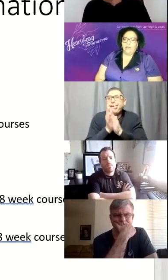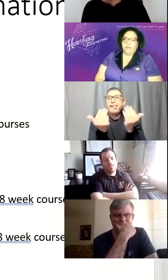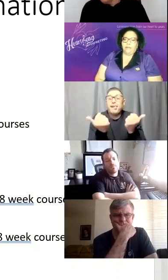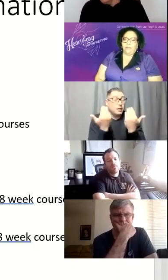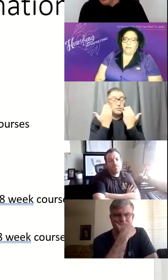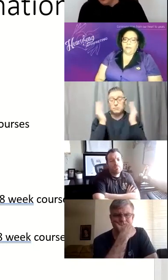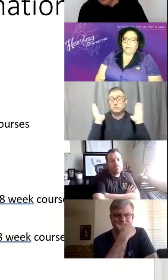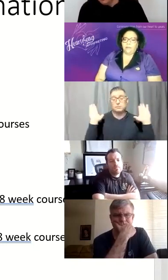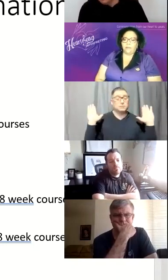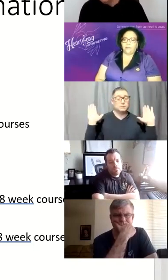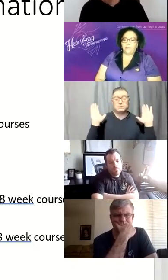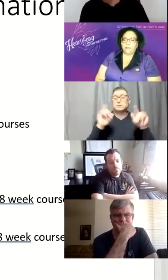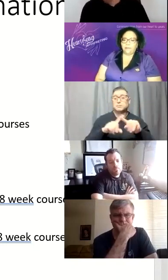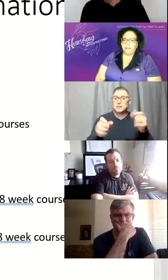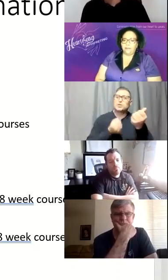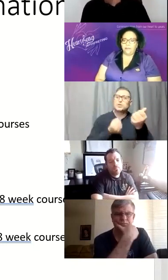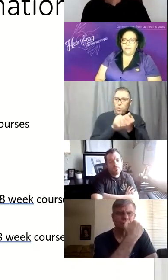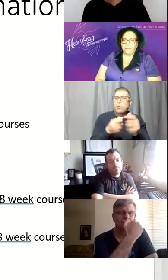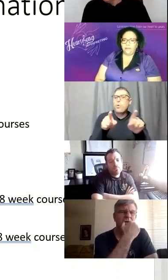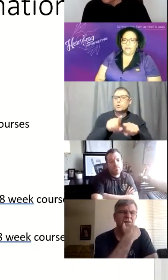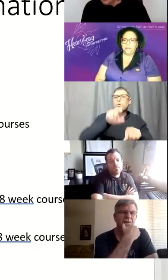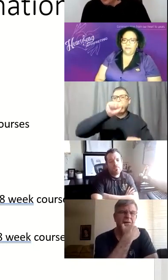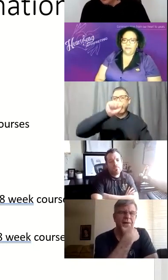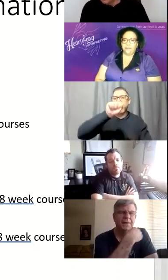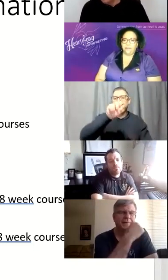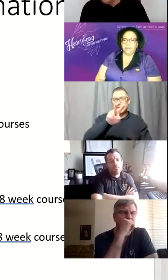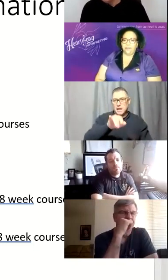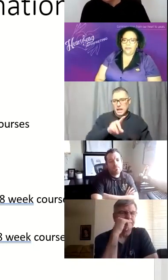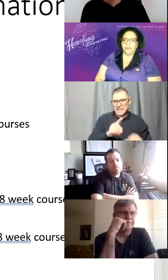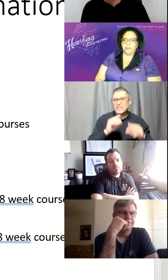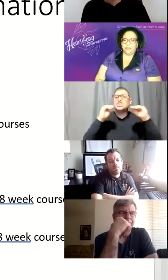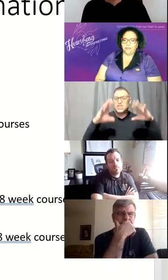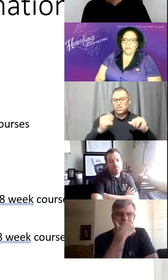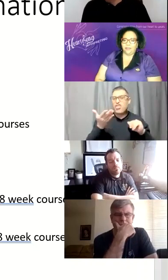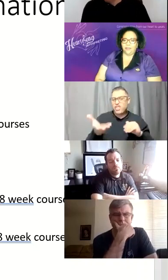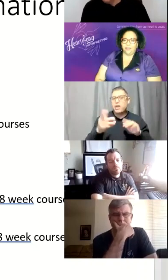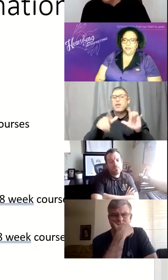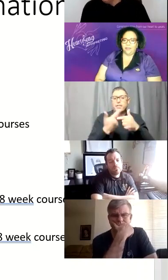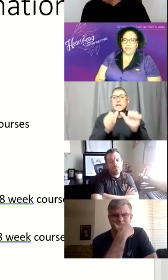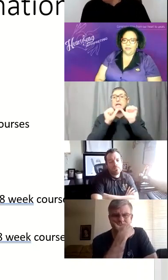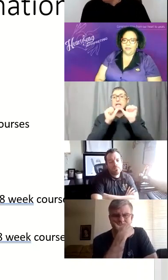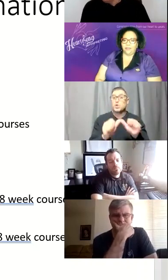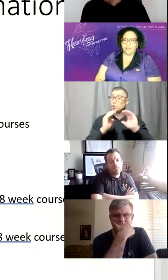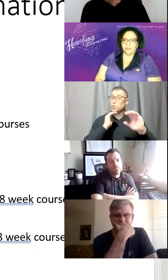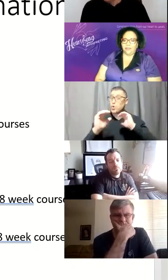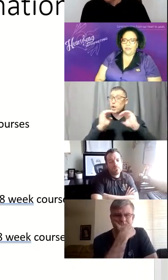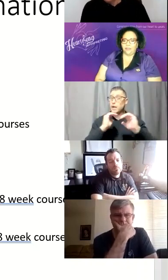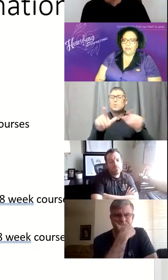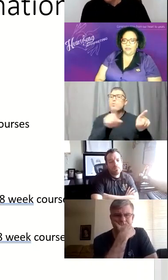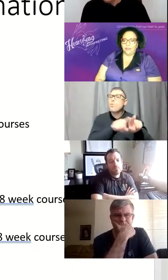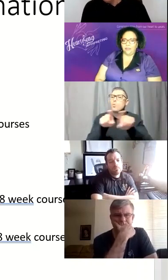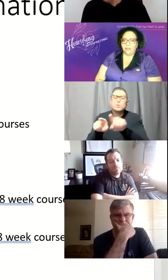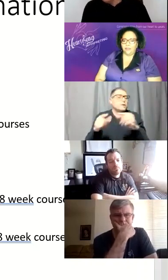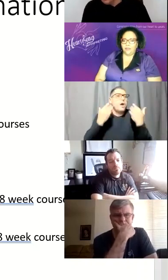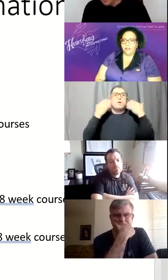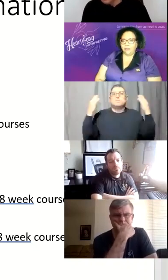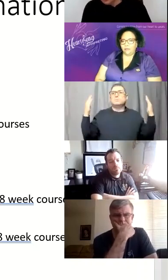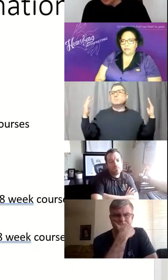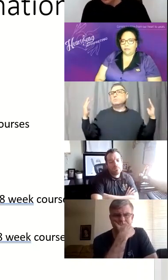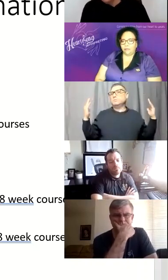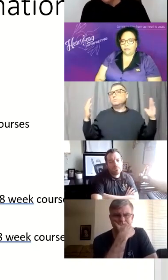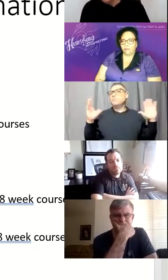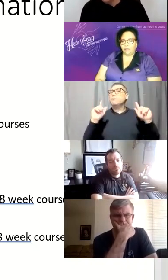The support of the avid teacher being there, the continuous communication. And so I don't know, but I would